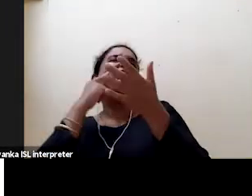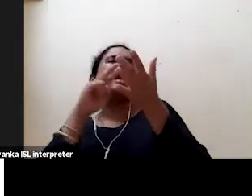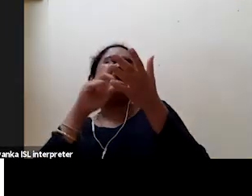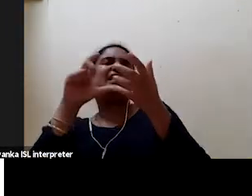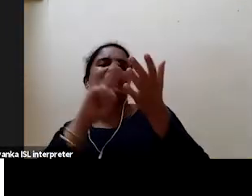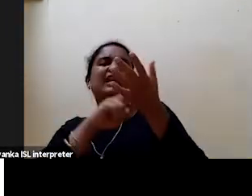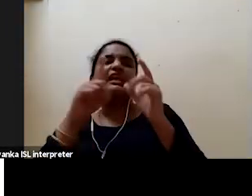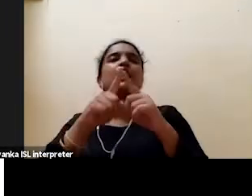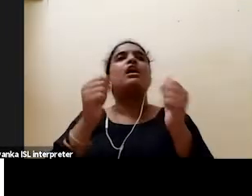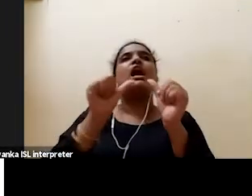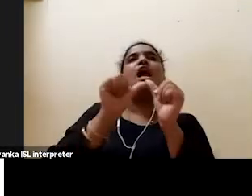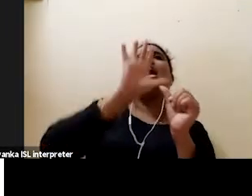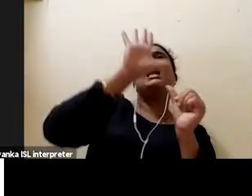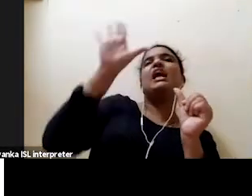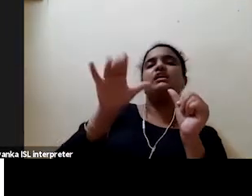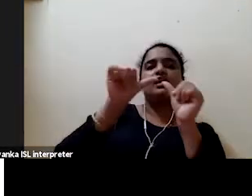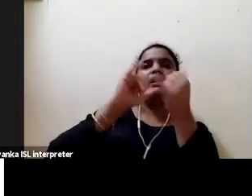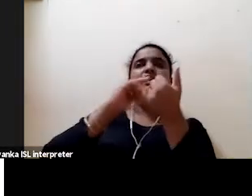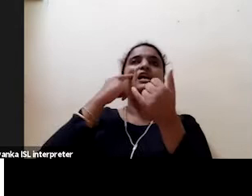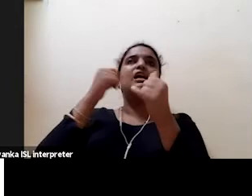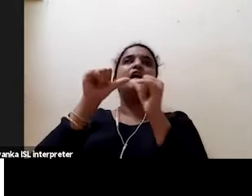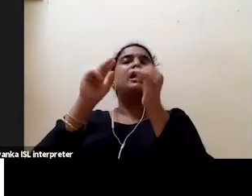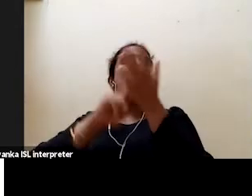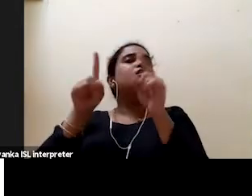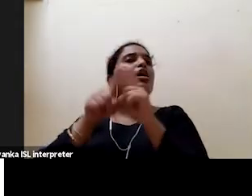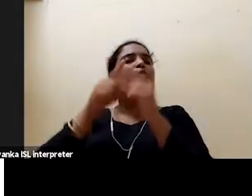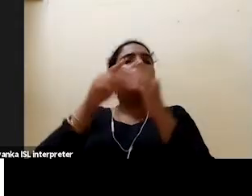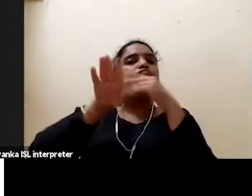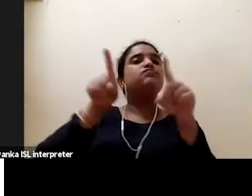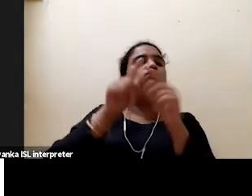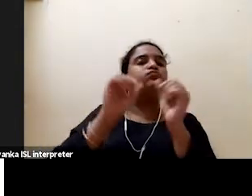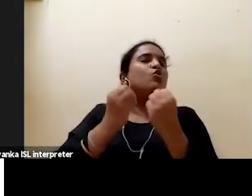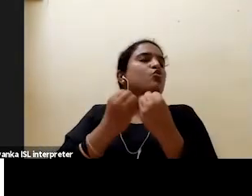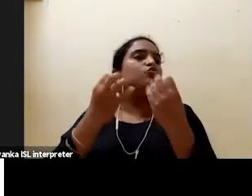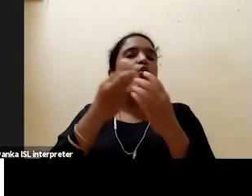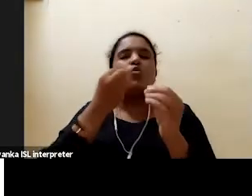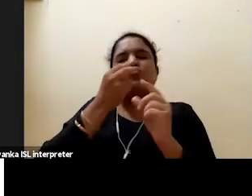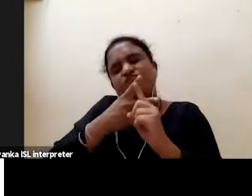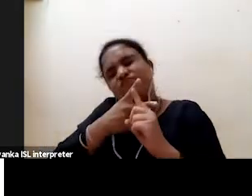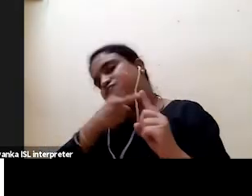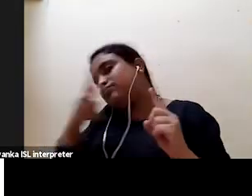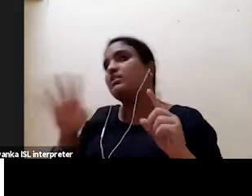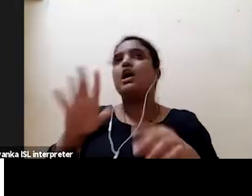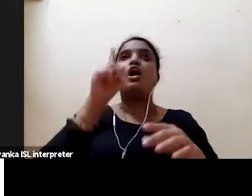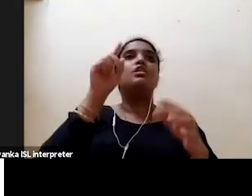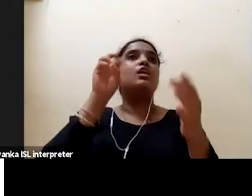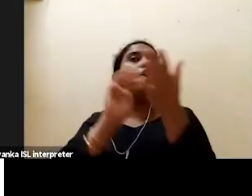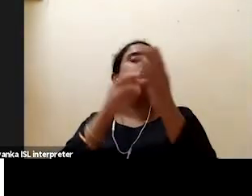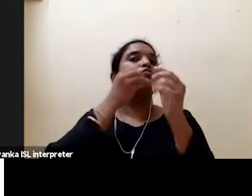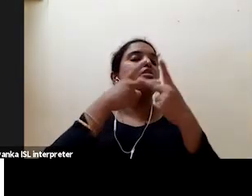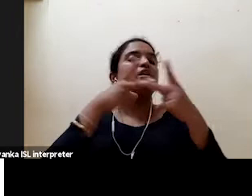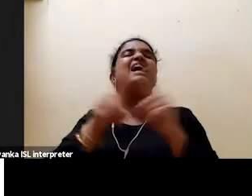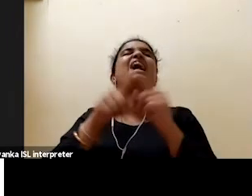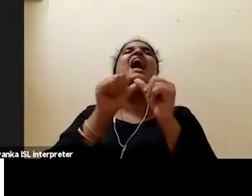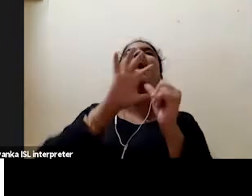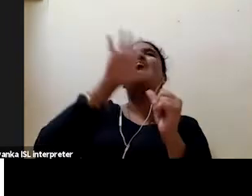like Asian. That just Asian involves like so many countries and maybe thousands of cuisines. So by saying that, it's just revealing